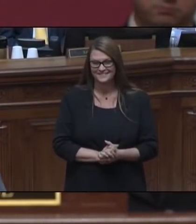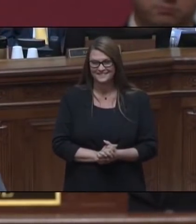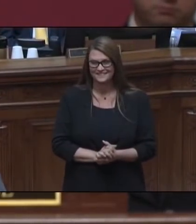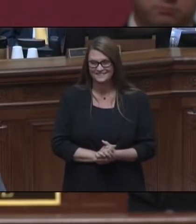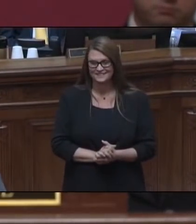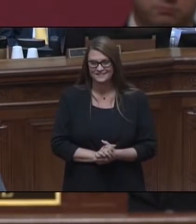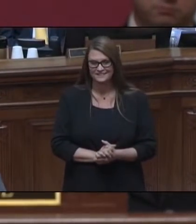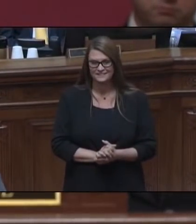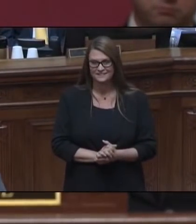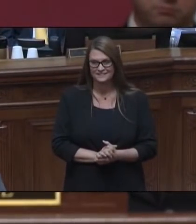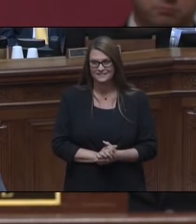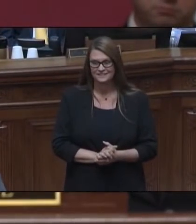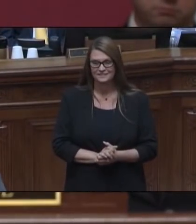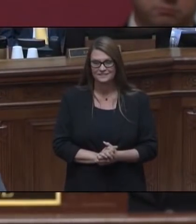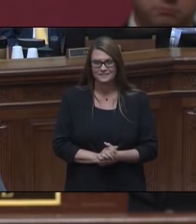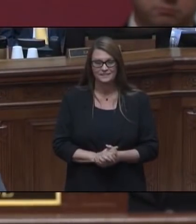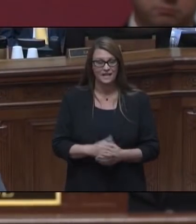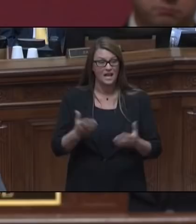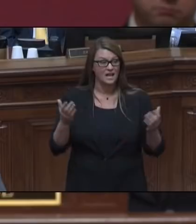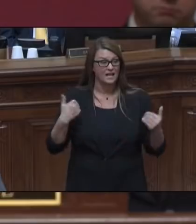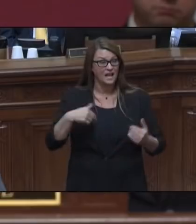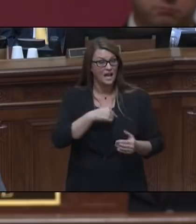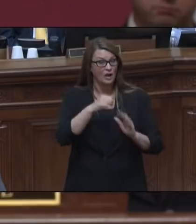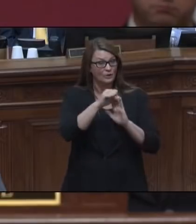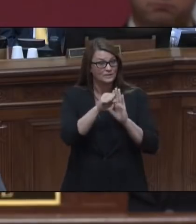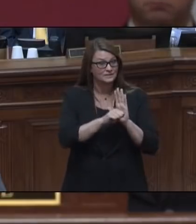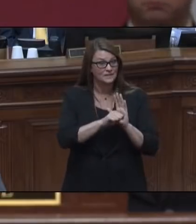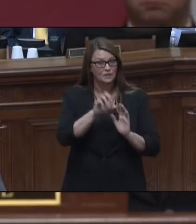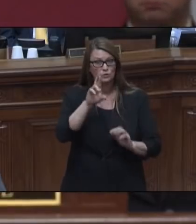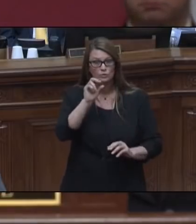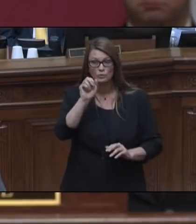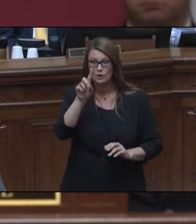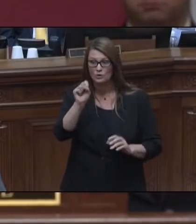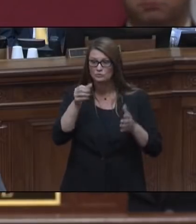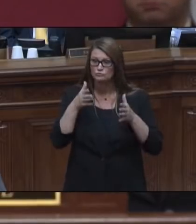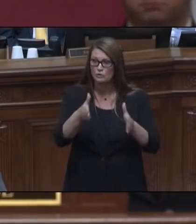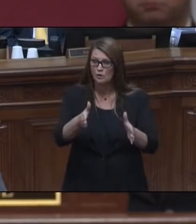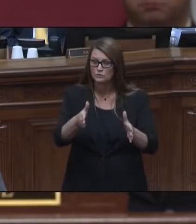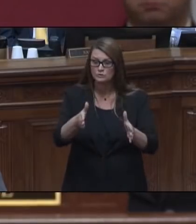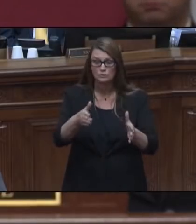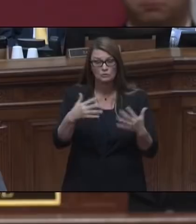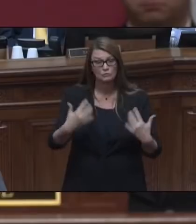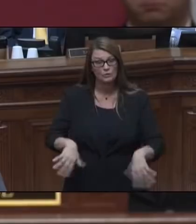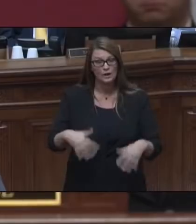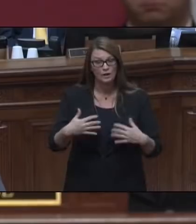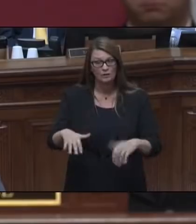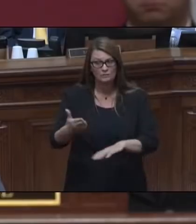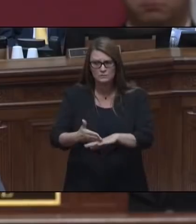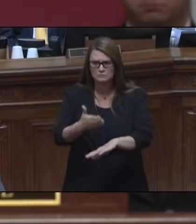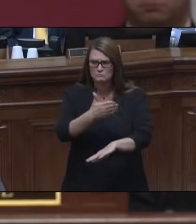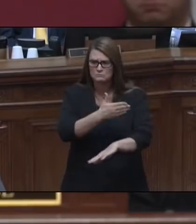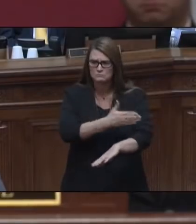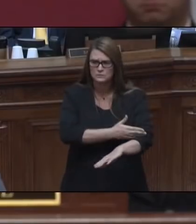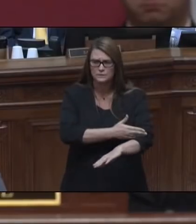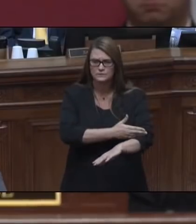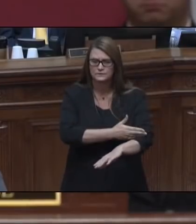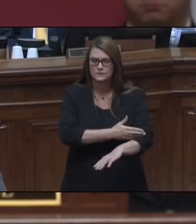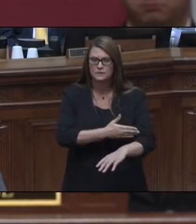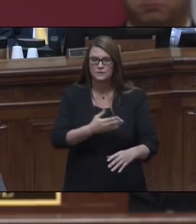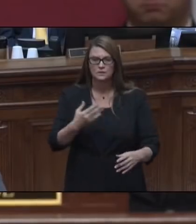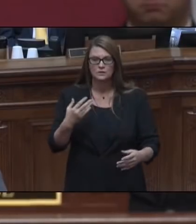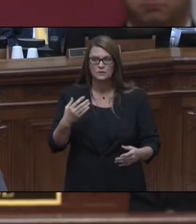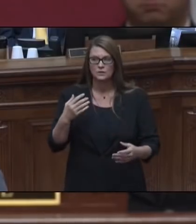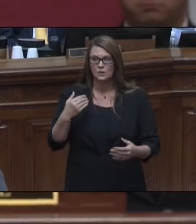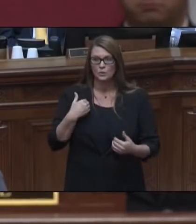What we've done with our roads in the state of West Virginia is totally off the chart. Just think about this. We've got